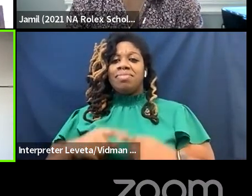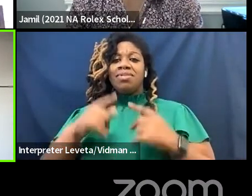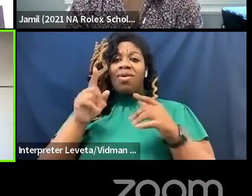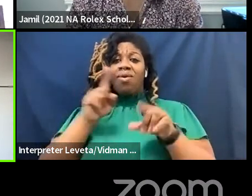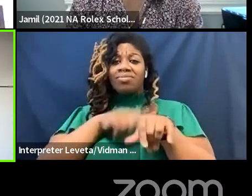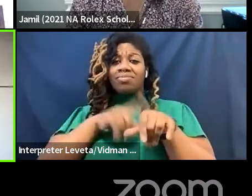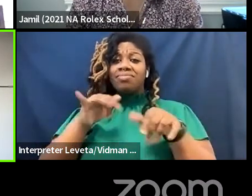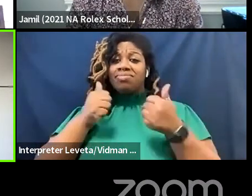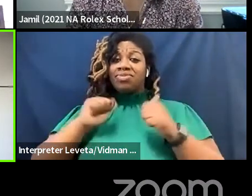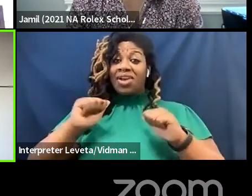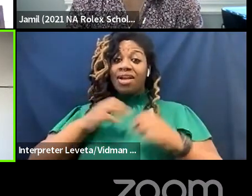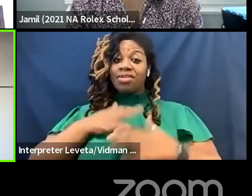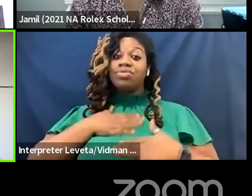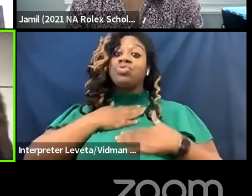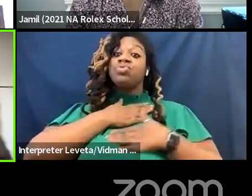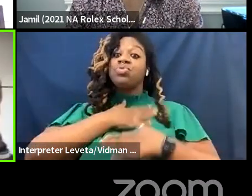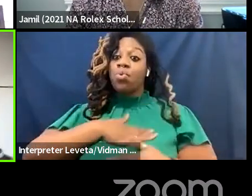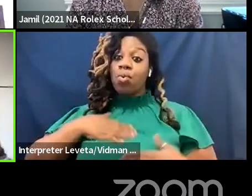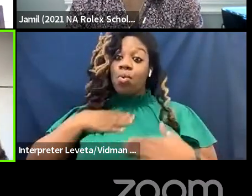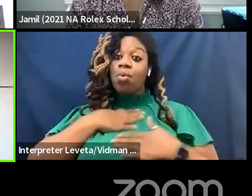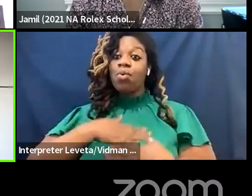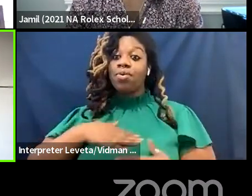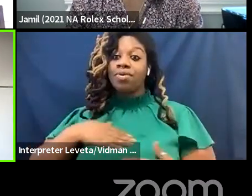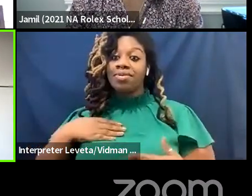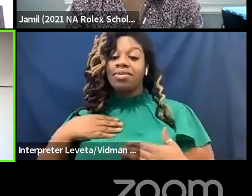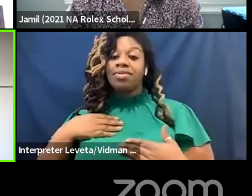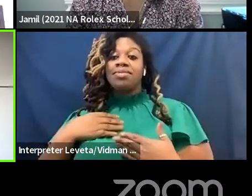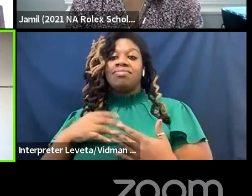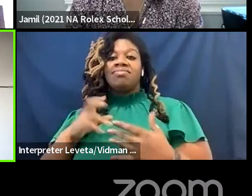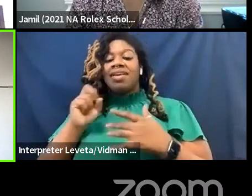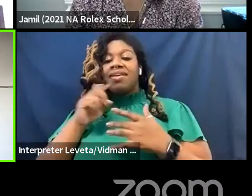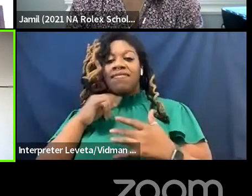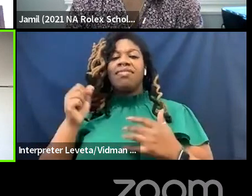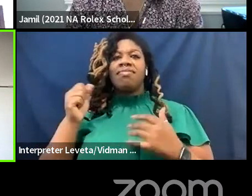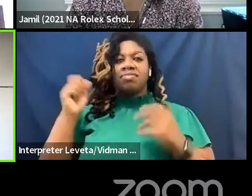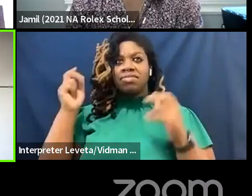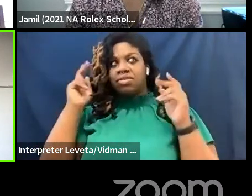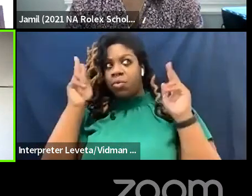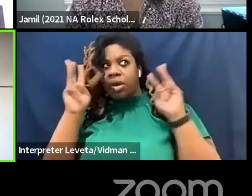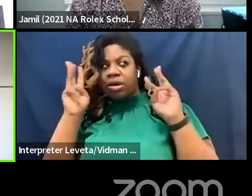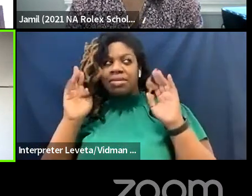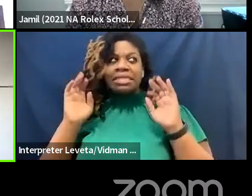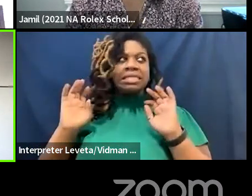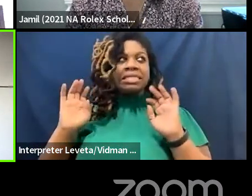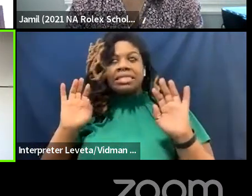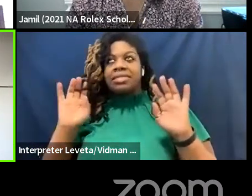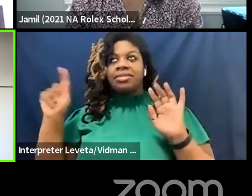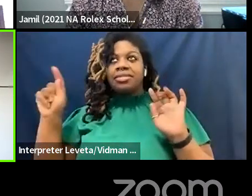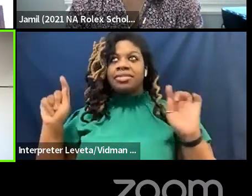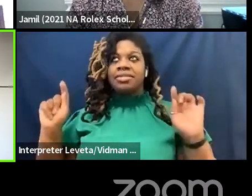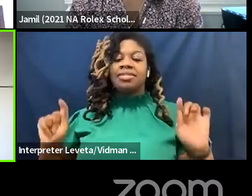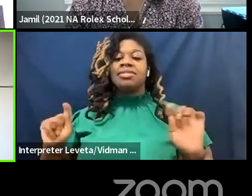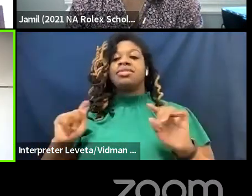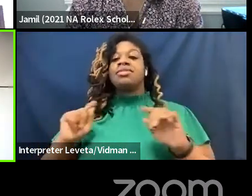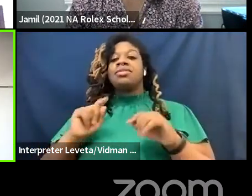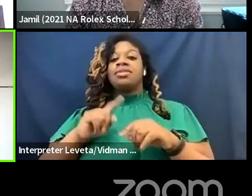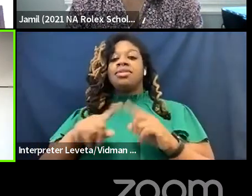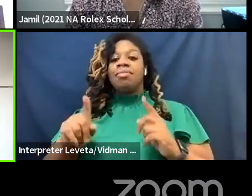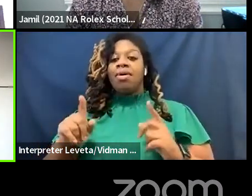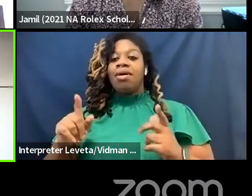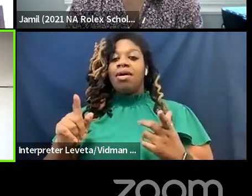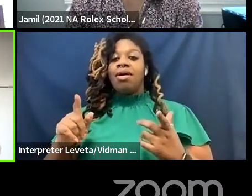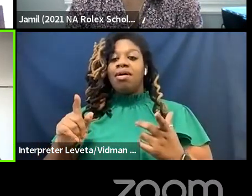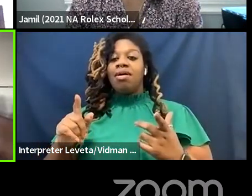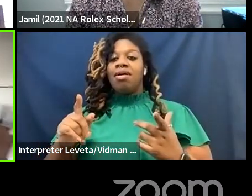experience, even with like the concerns that are around you. So I do think that my obsession with like avoiding